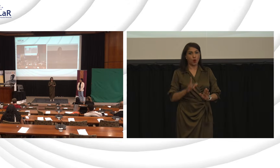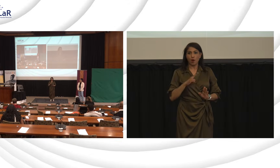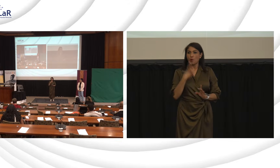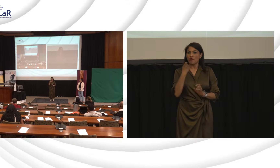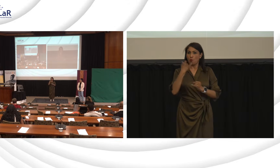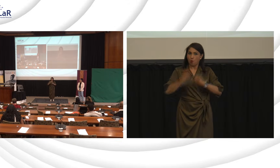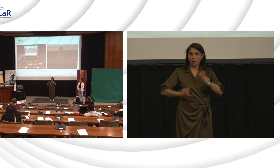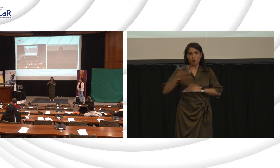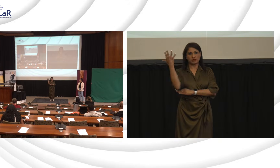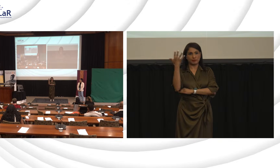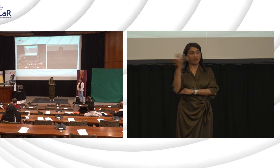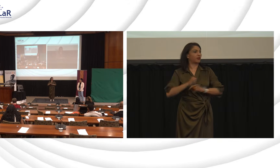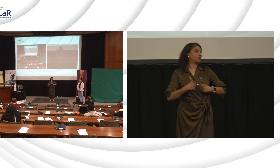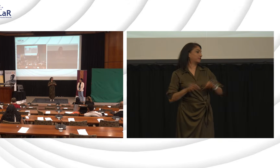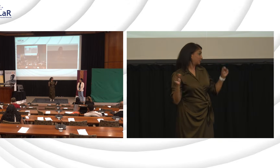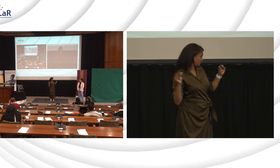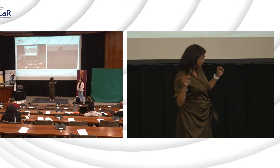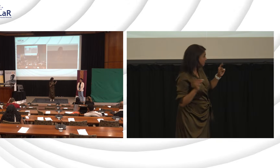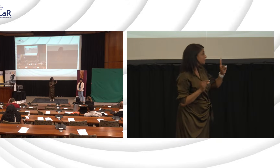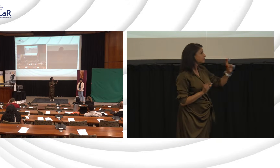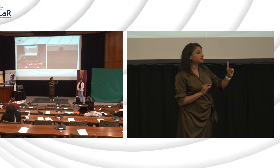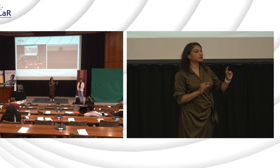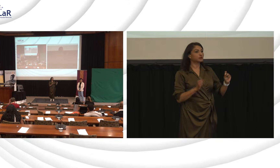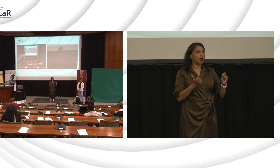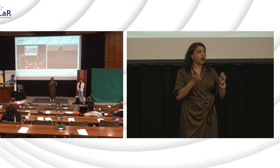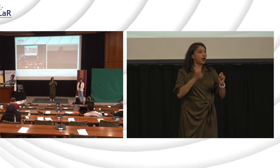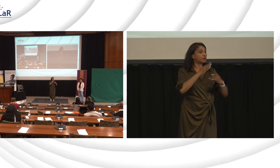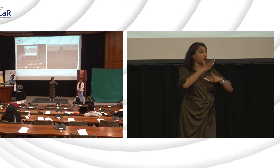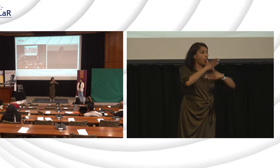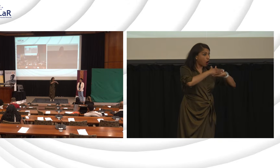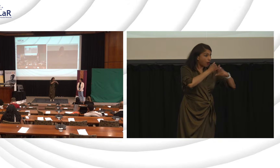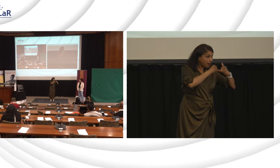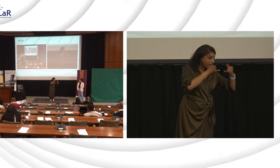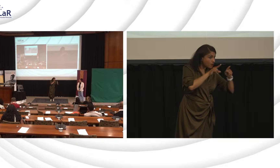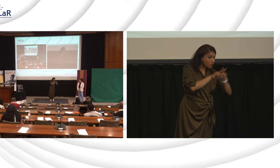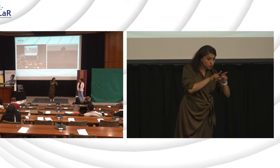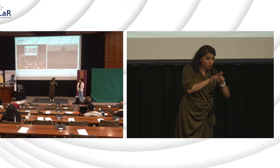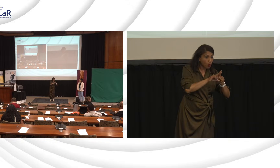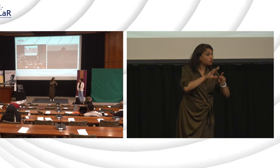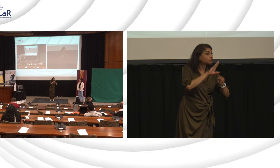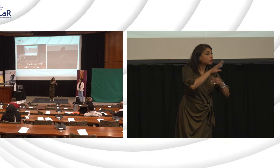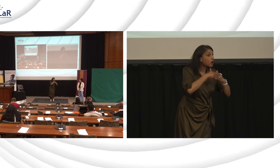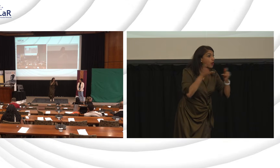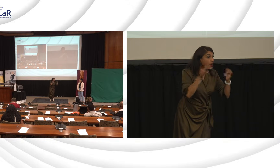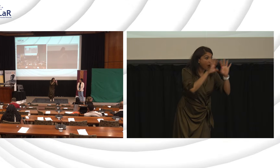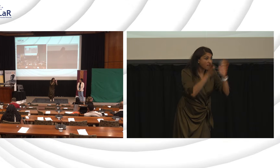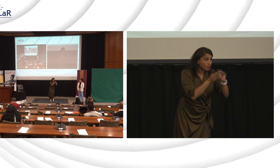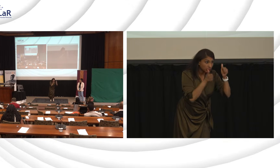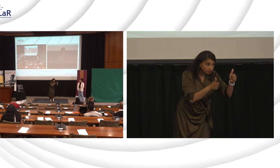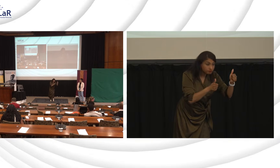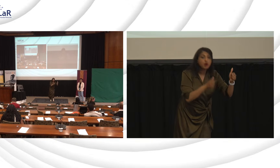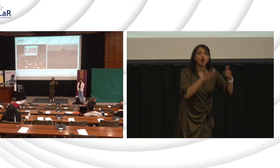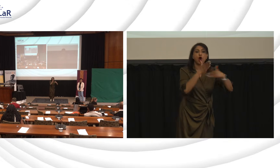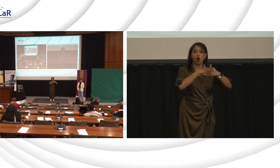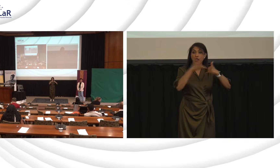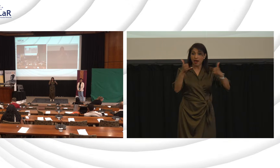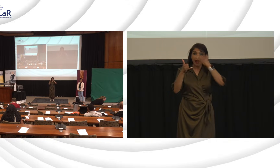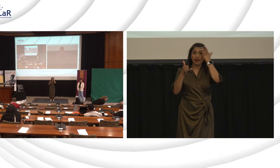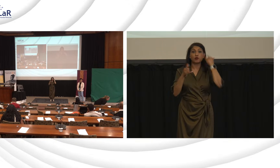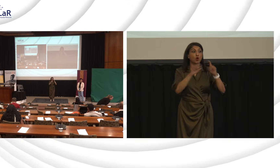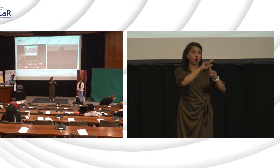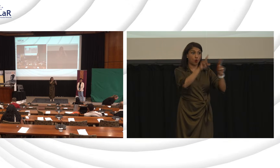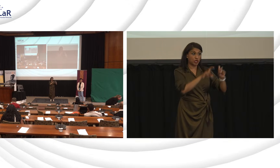only going to limit it to 10 minutes. And then we've got one more speaker, and then we are going to wrap up. So that also for